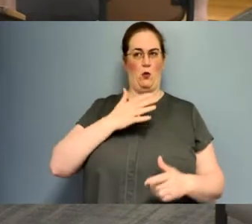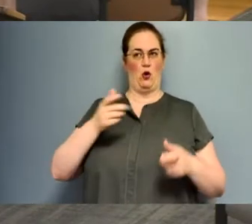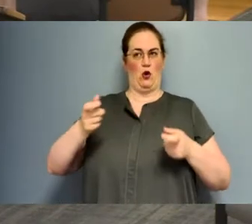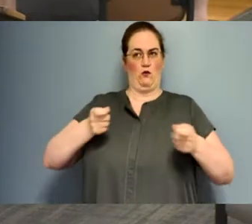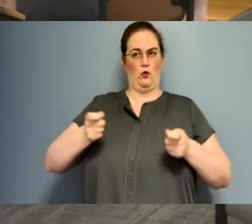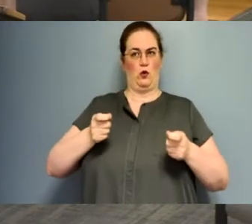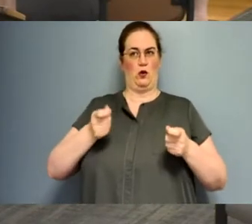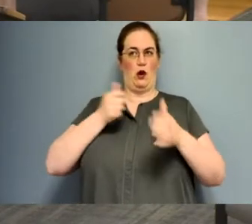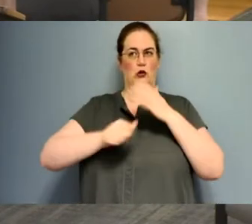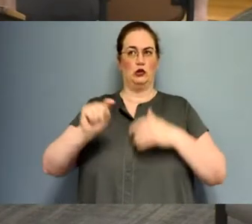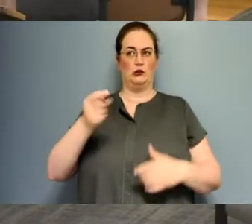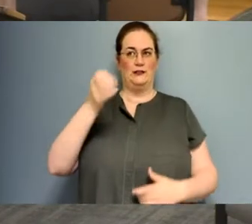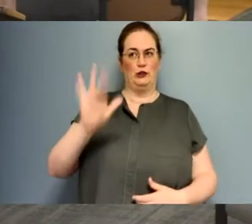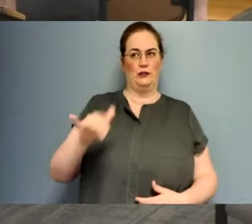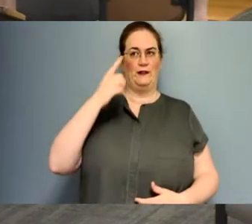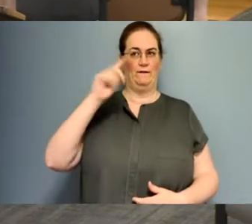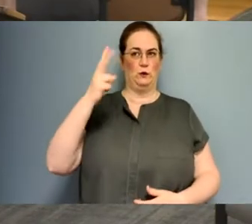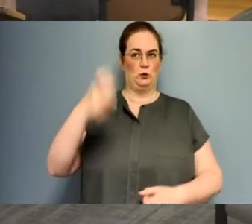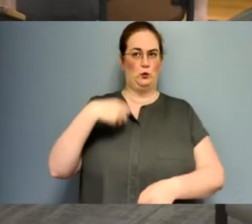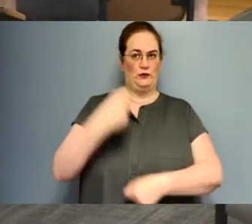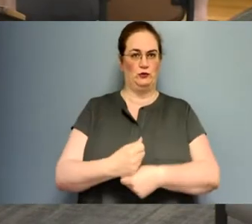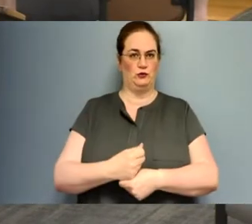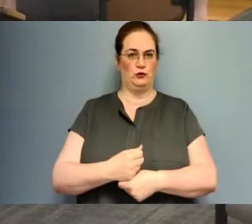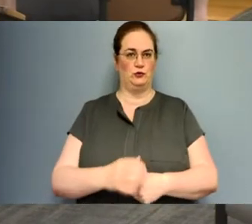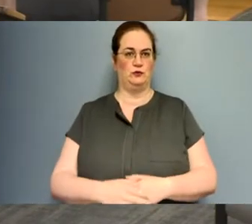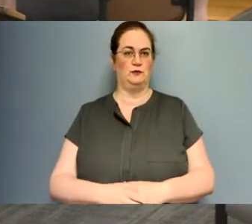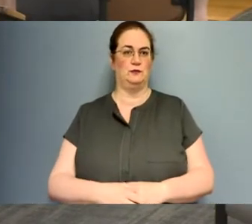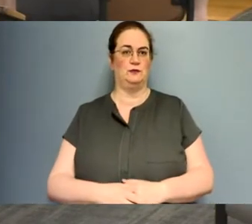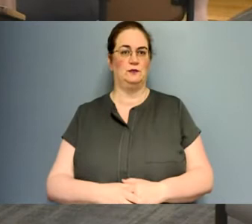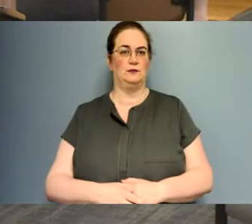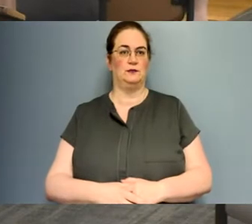tyranny for the past 2 years?